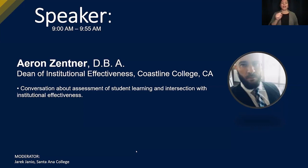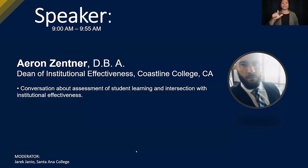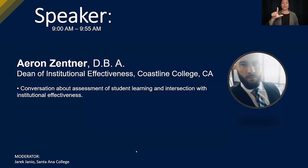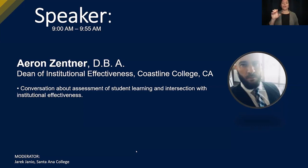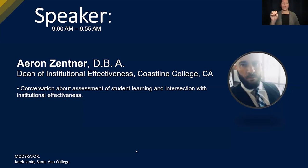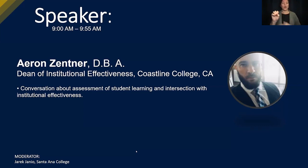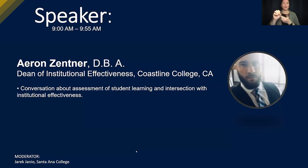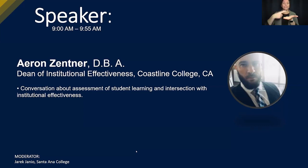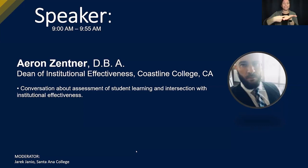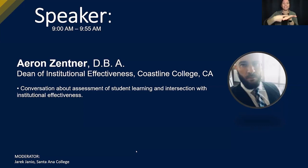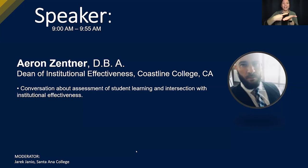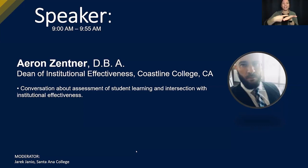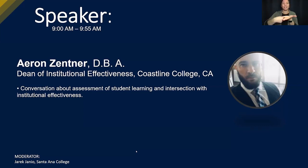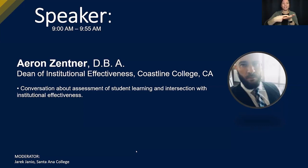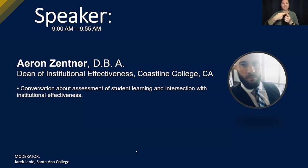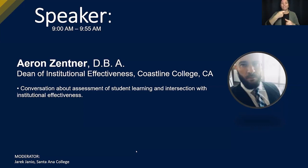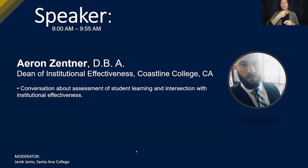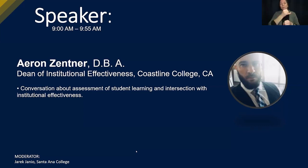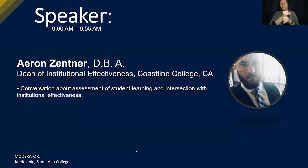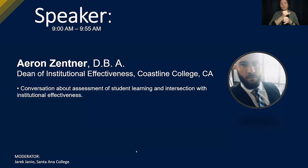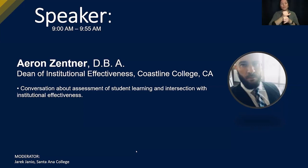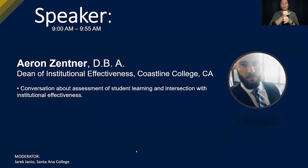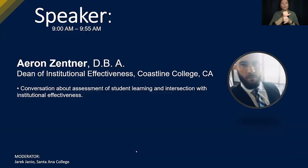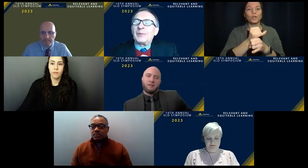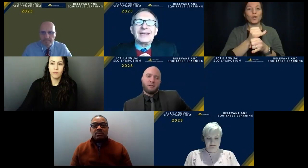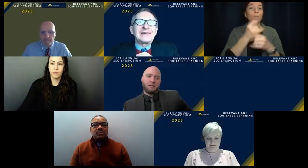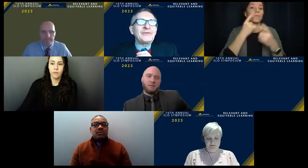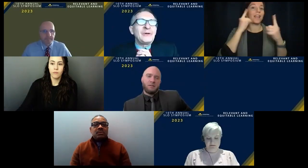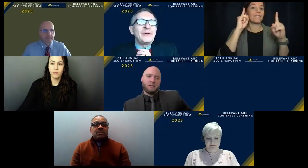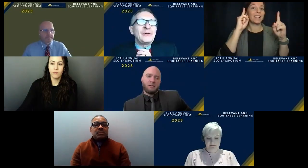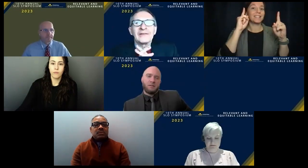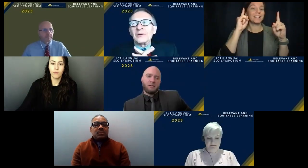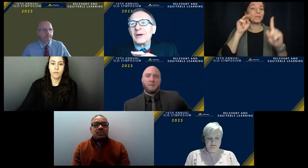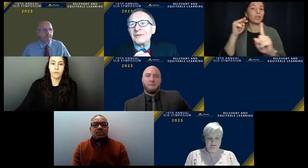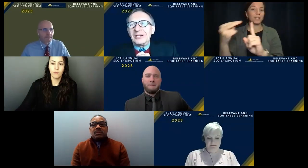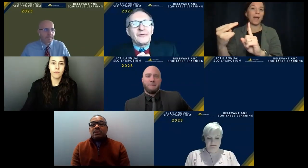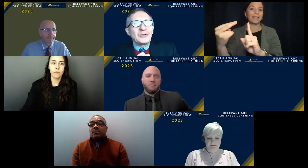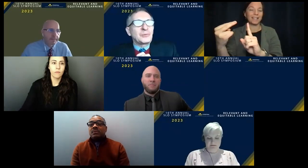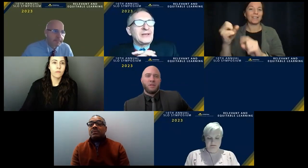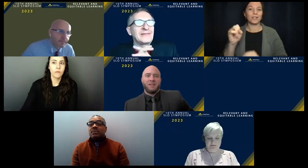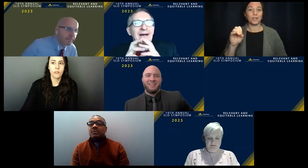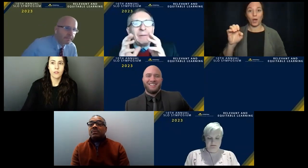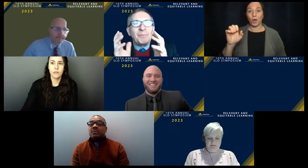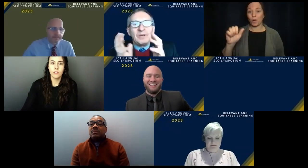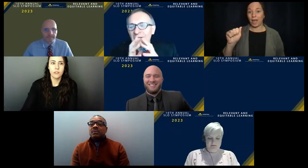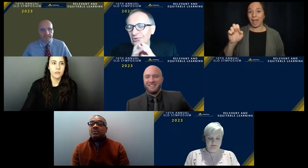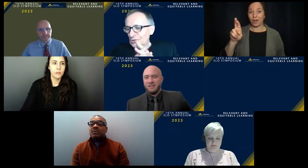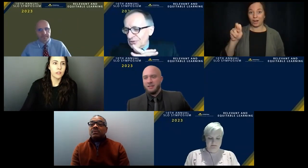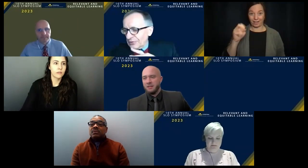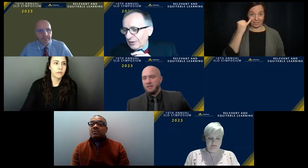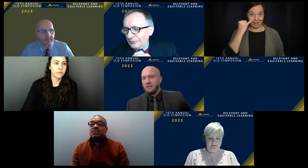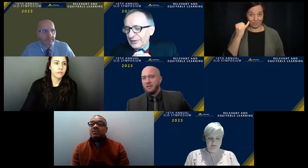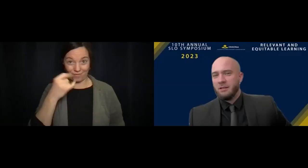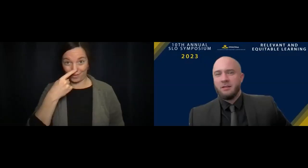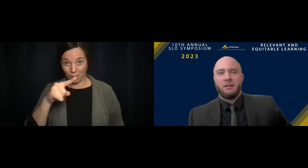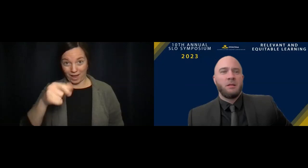SLO-related discussions from institutional effectiveness perspective. So Aeron, if you could please